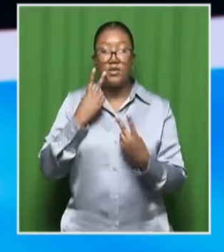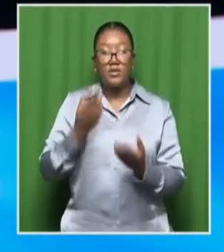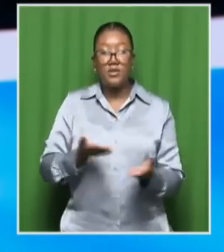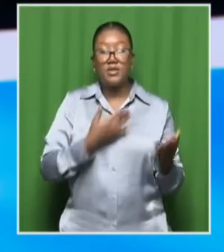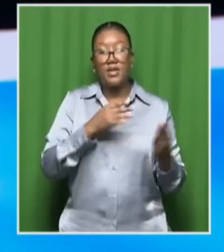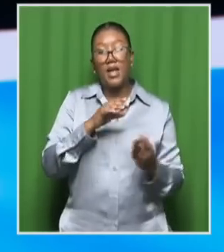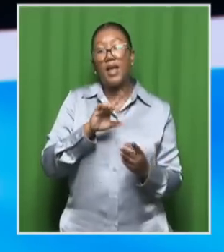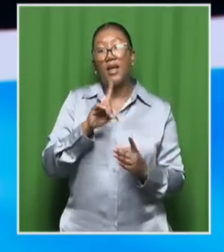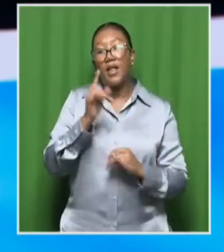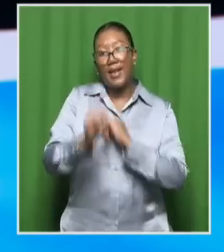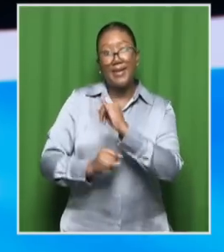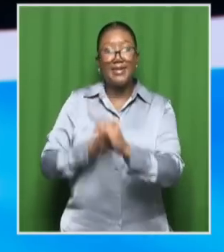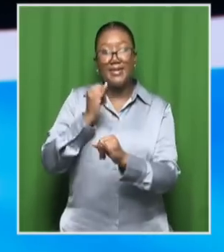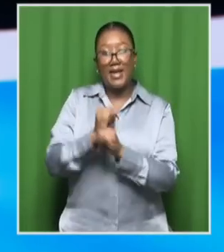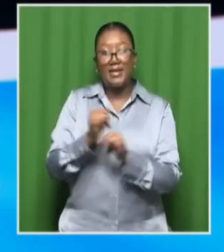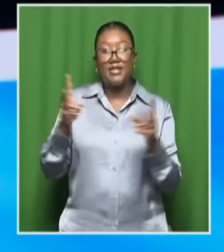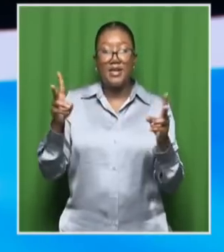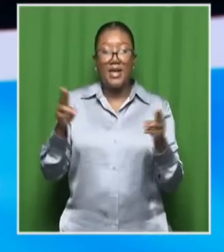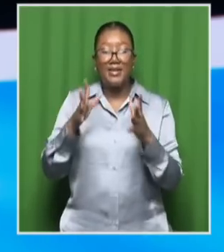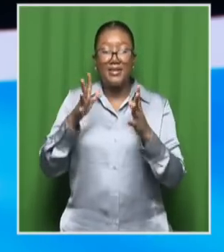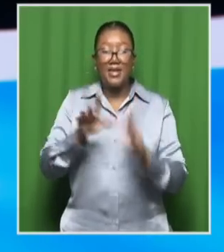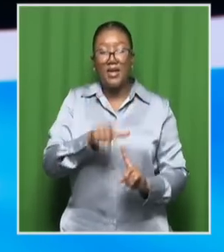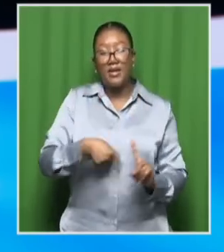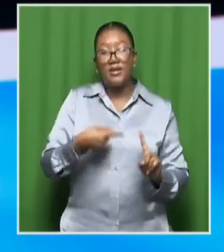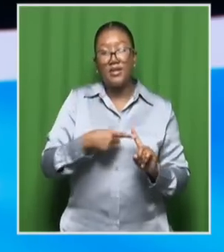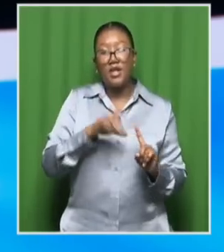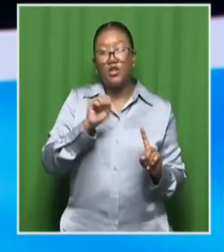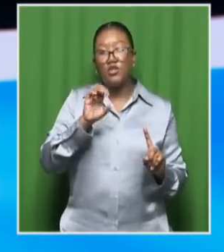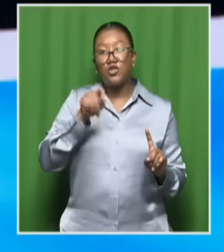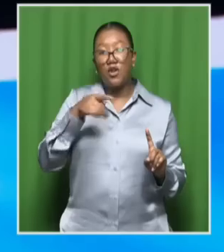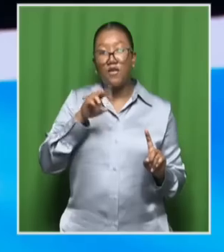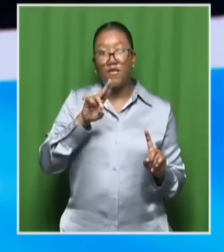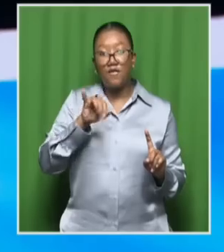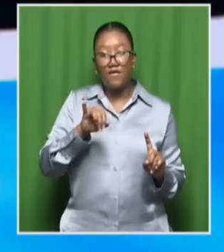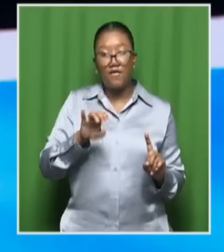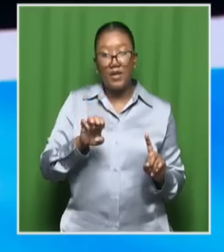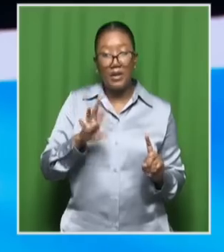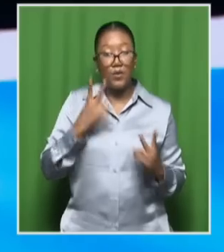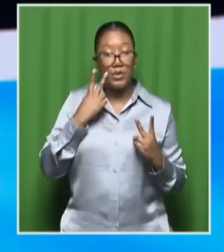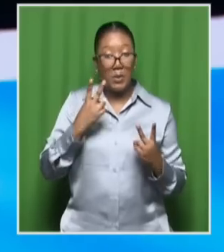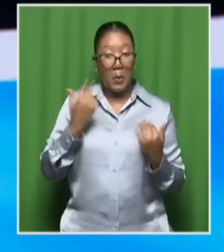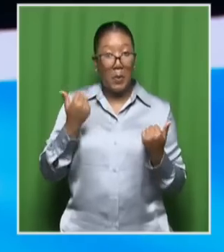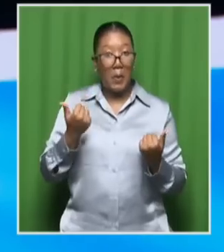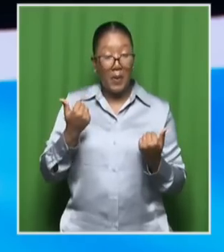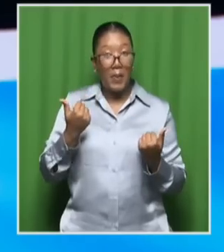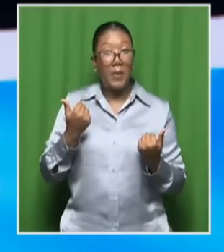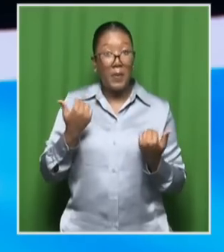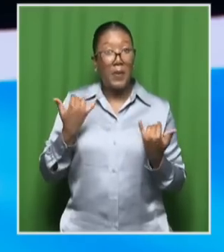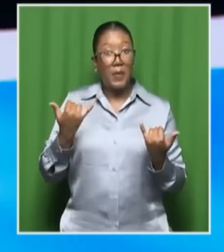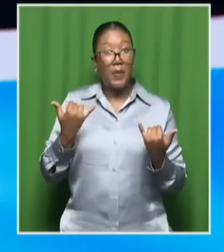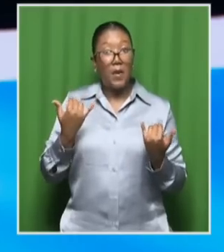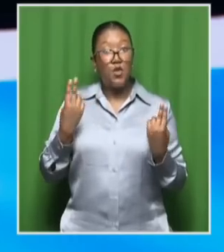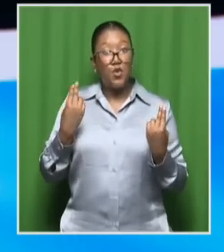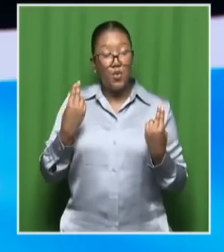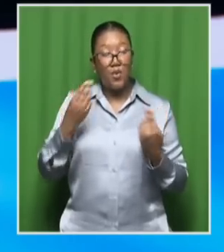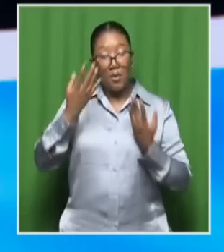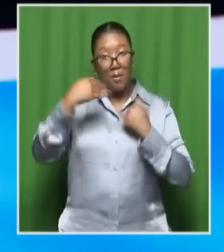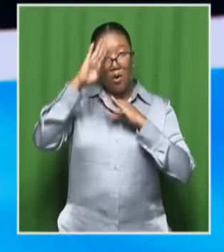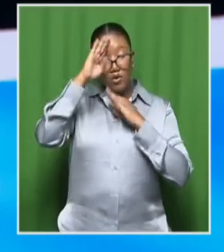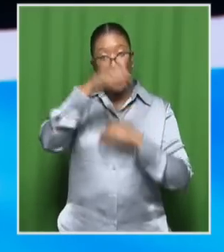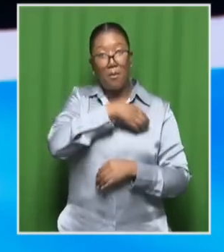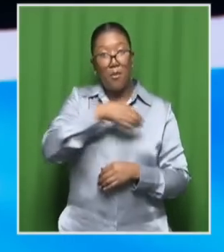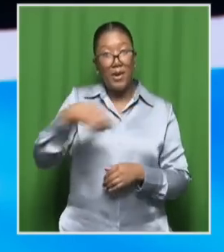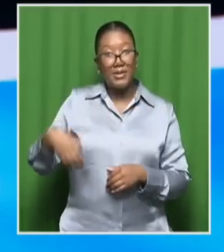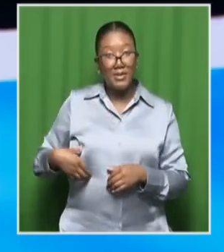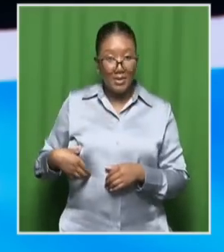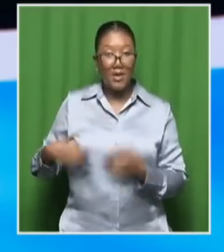SABC News international editor Sophie Mokoena. Sophie, we saw the swearing in of the new Botswanan president on